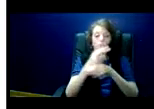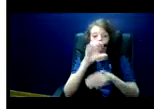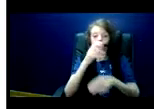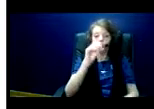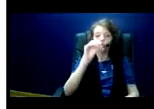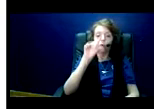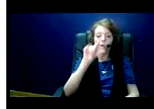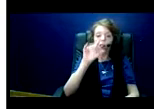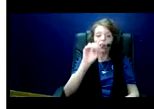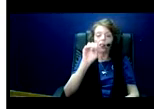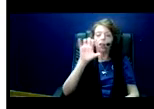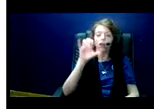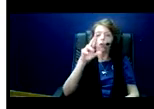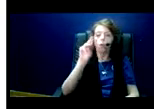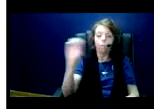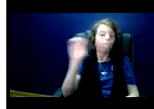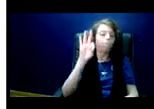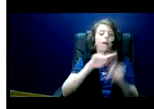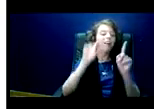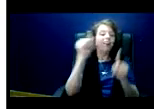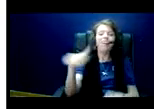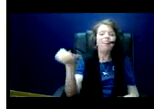Google Chrome, but Safari, Firefox, or any other web browser works.